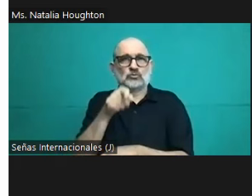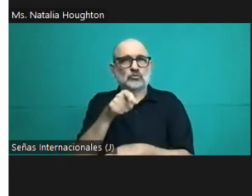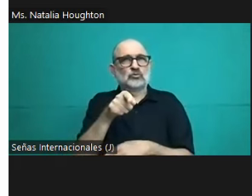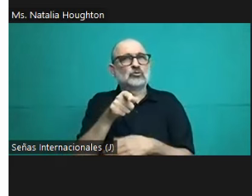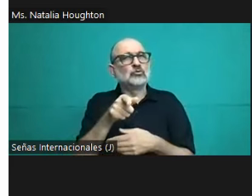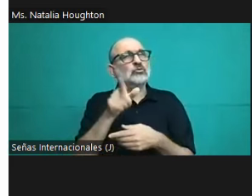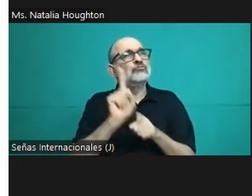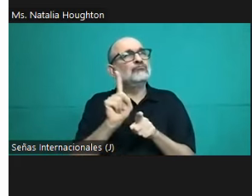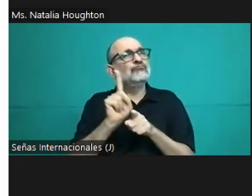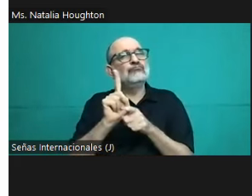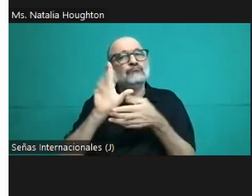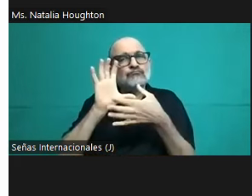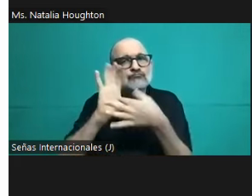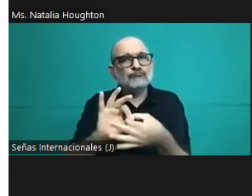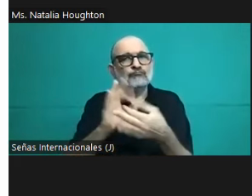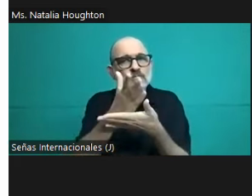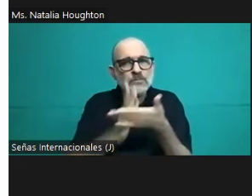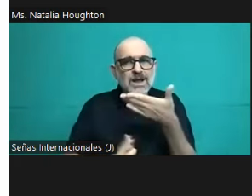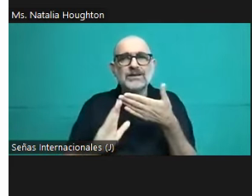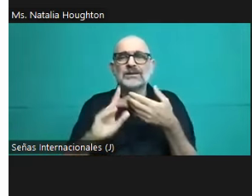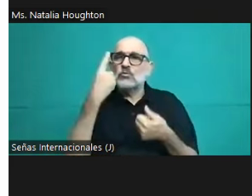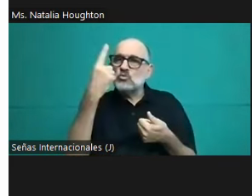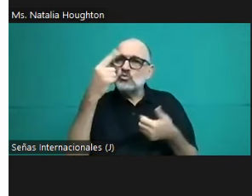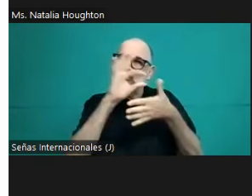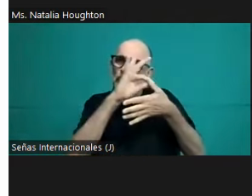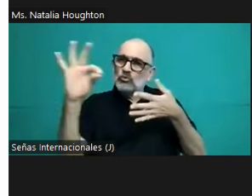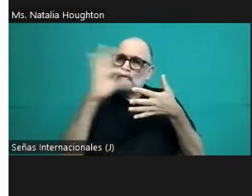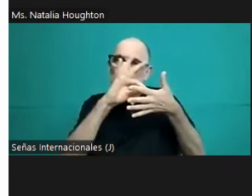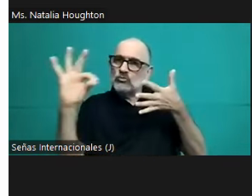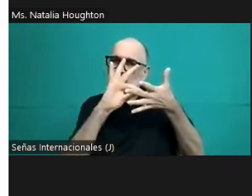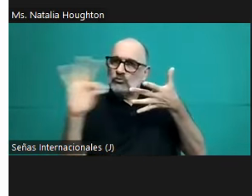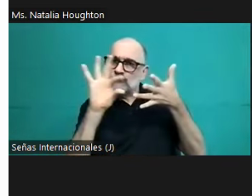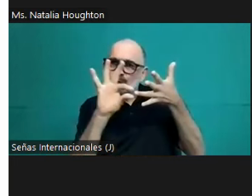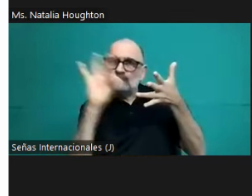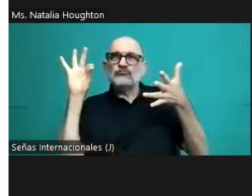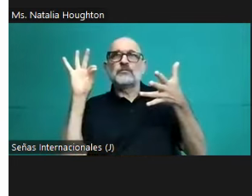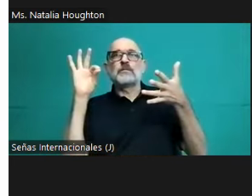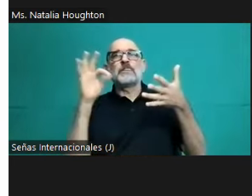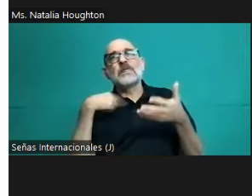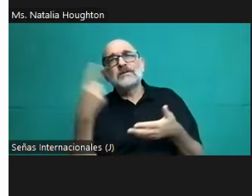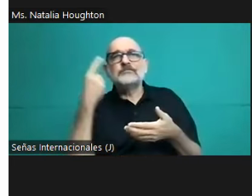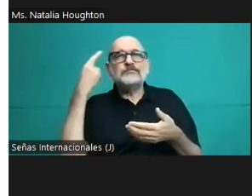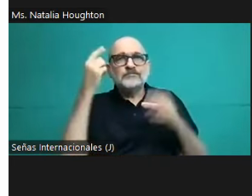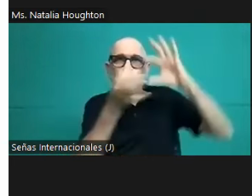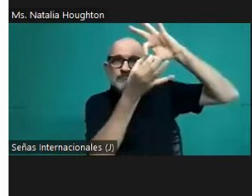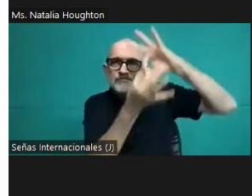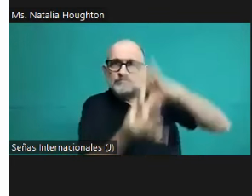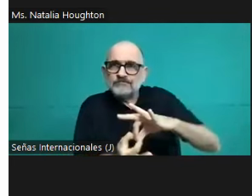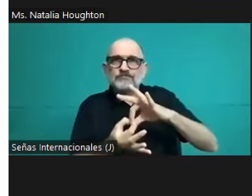of one of the central pillars which somehow articulate most of the mandates